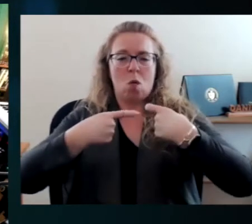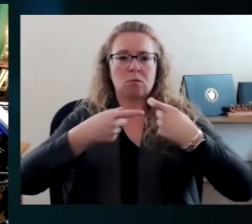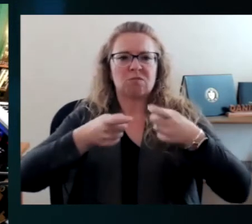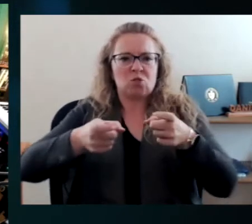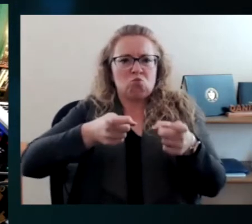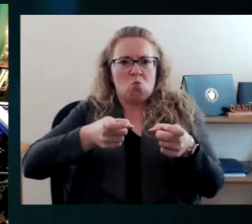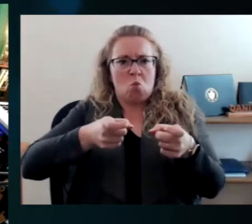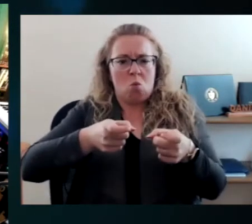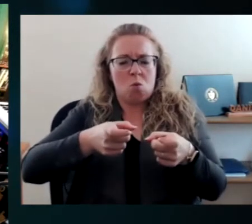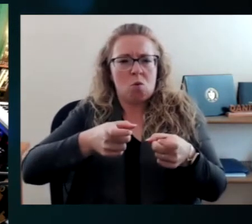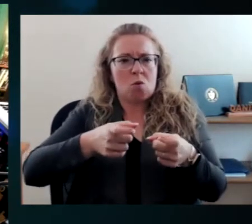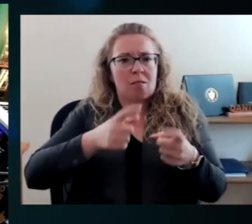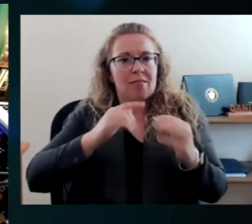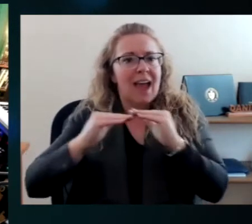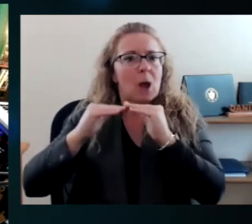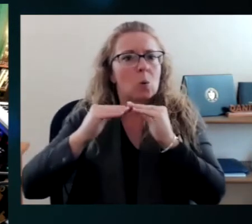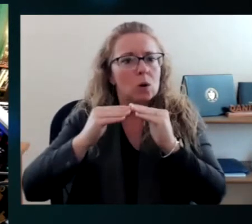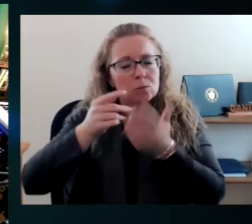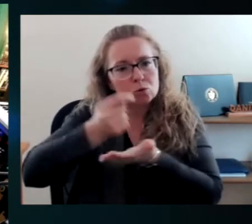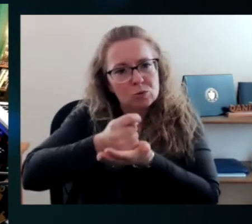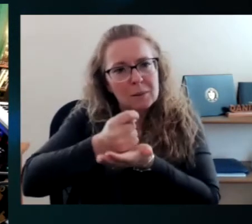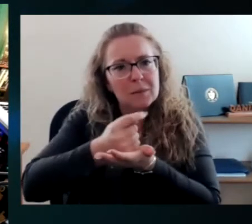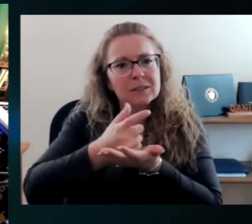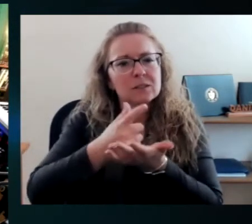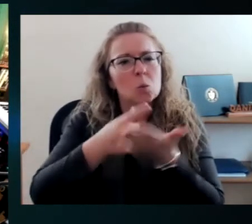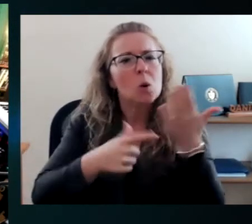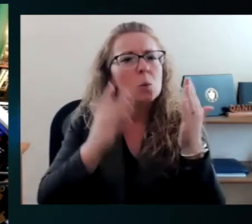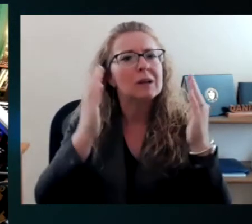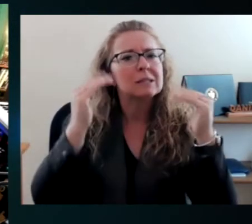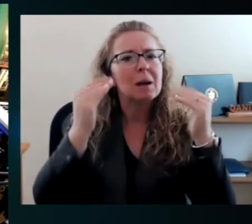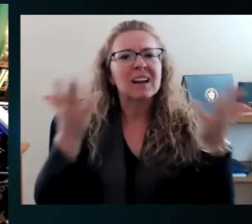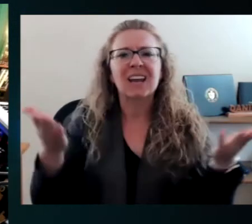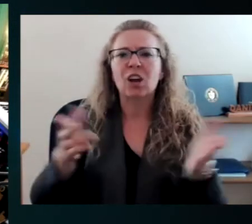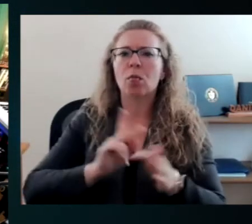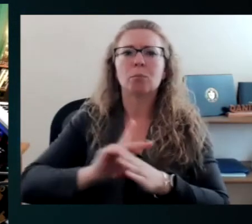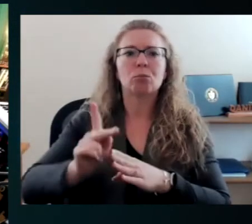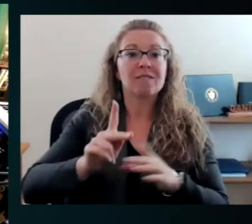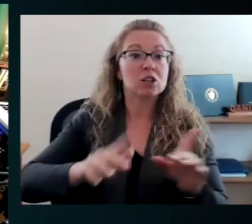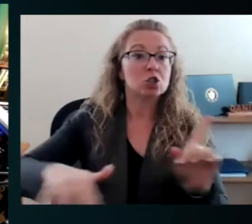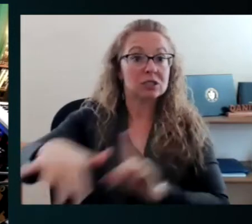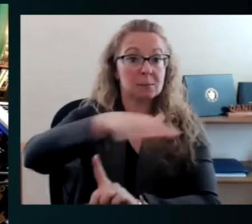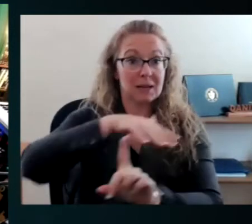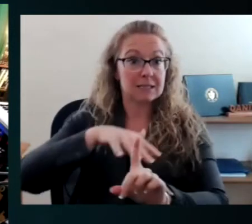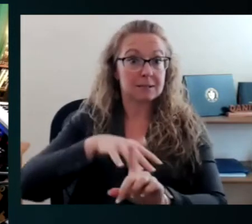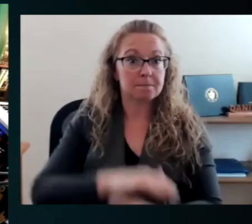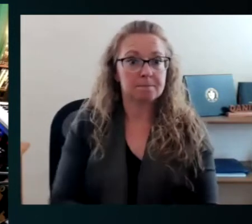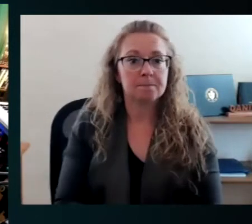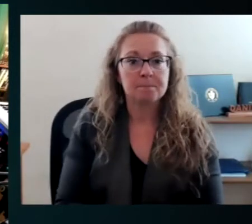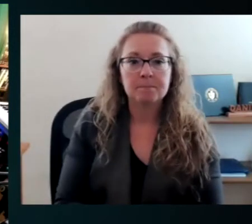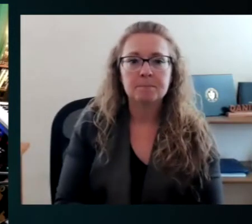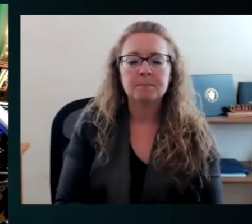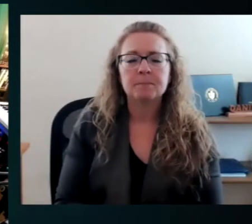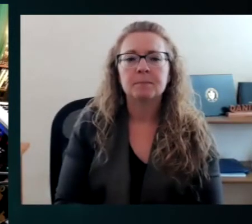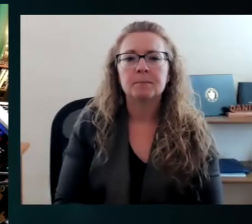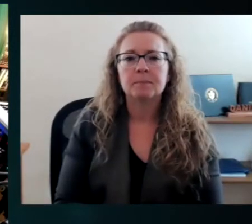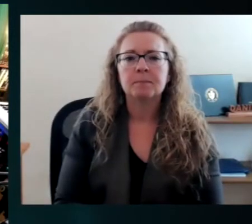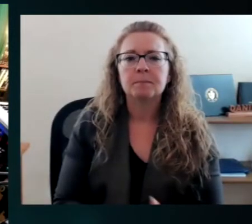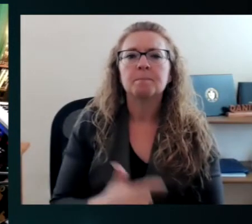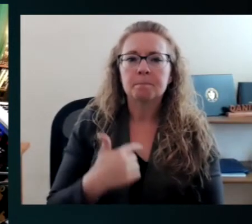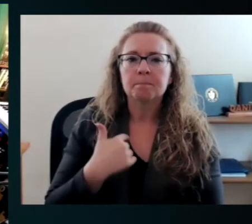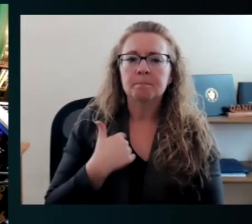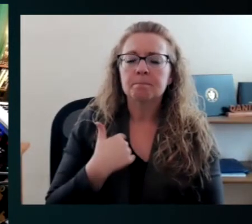equitable treatment we can expect within our professional space. And so it's something that I'm kind of keen to talk about.